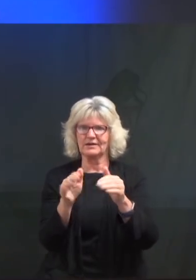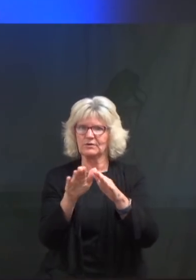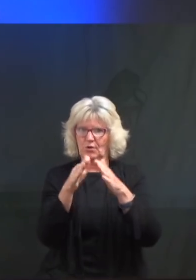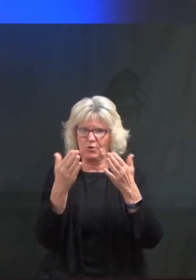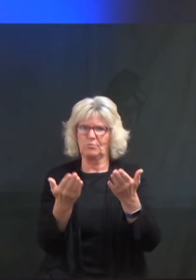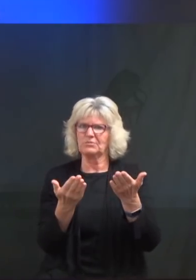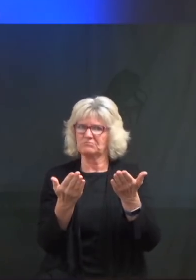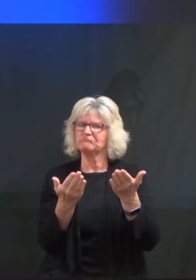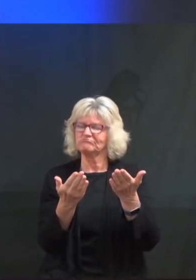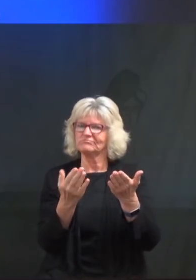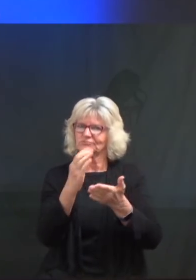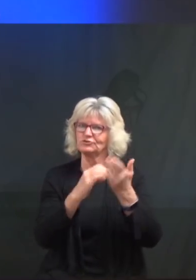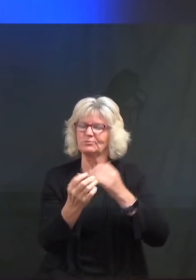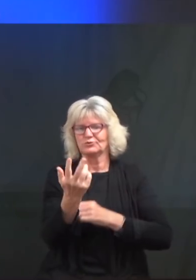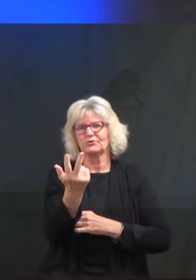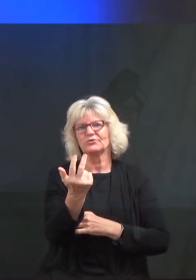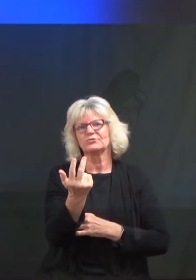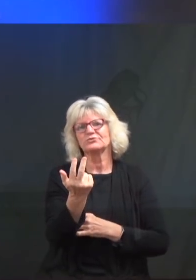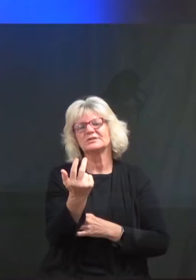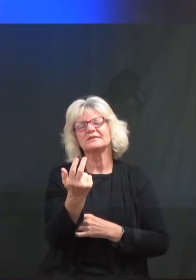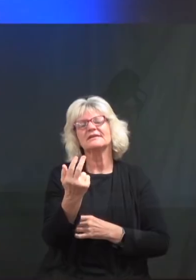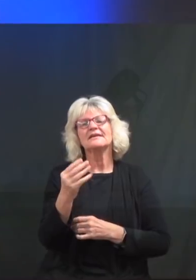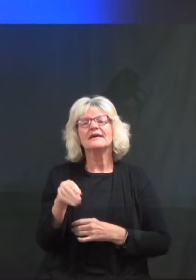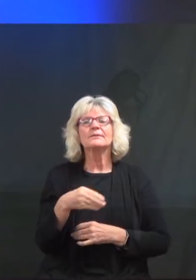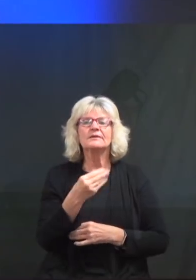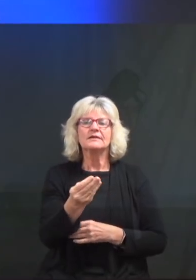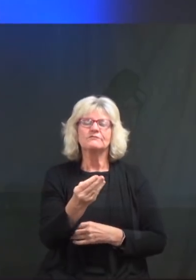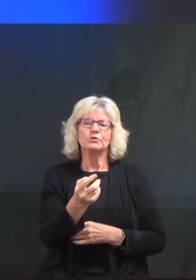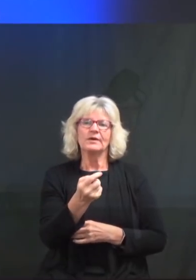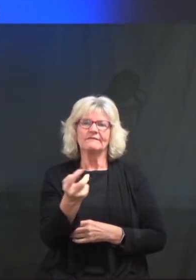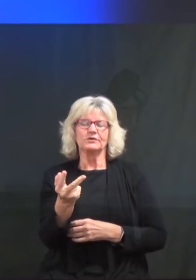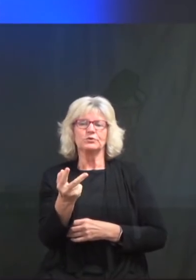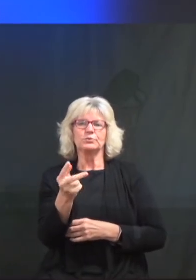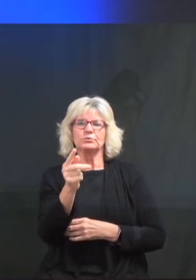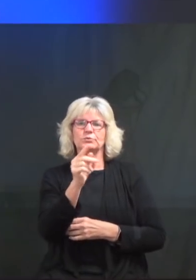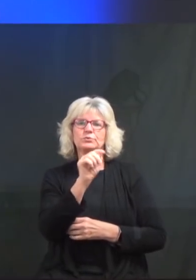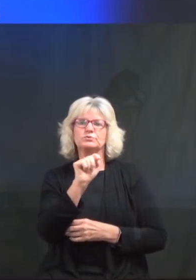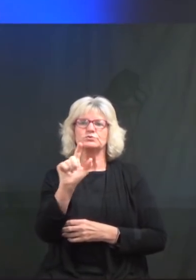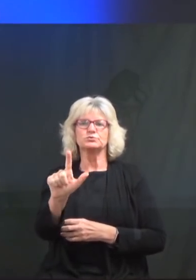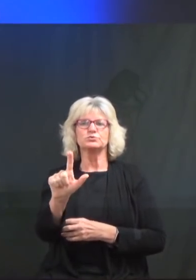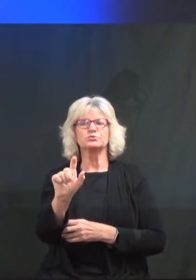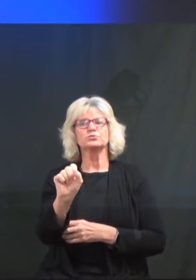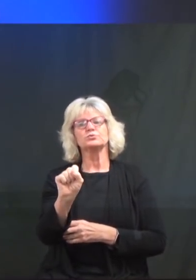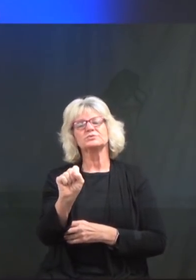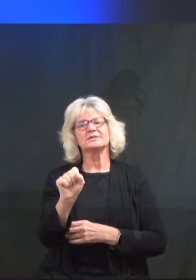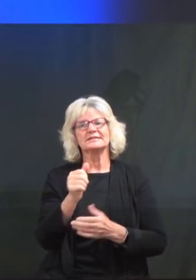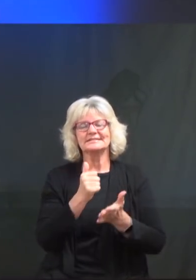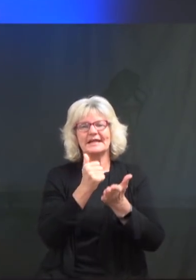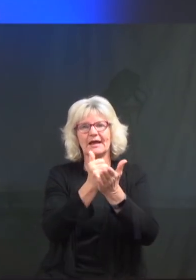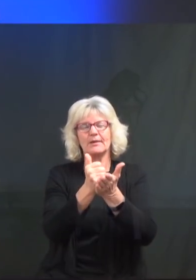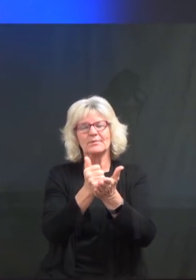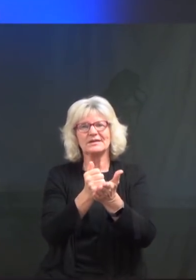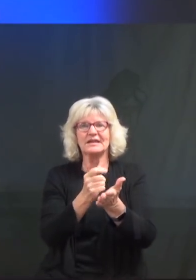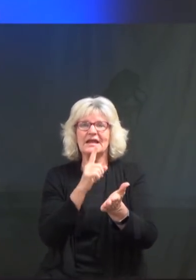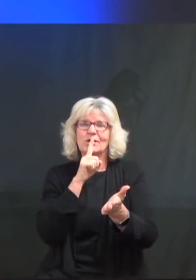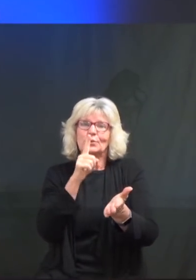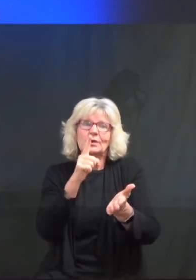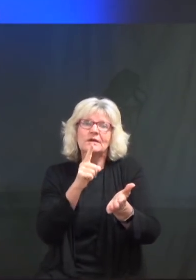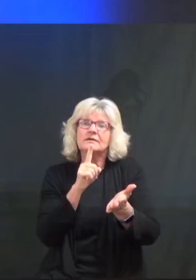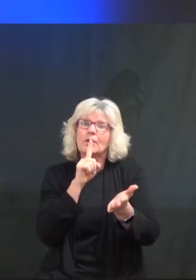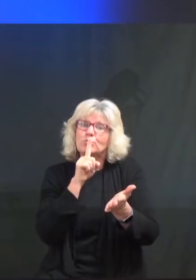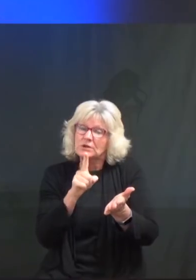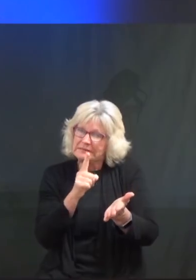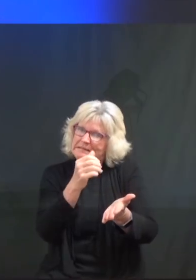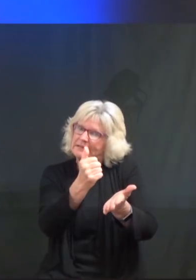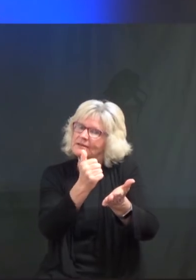13. I'm going to give you a couple of tools that are going to help you with that as well. I found it to be very helpful for me in my study